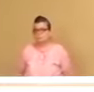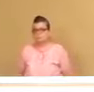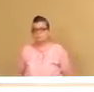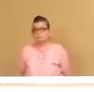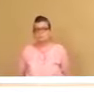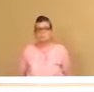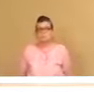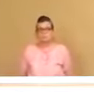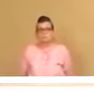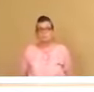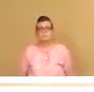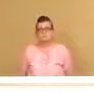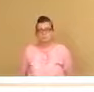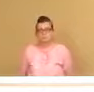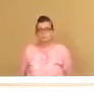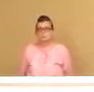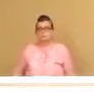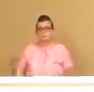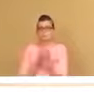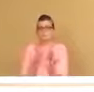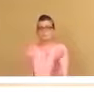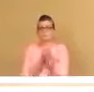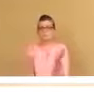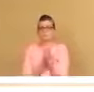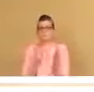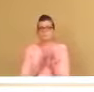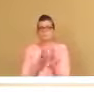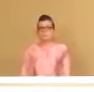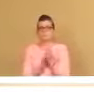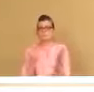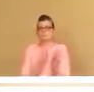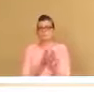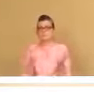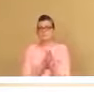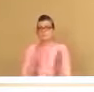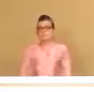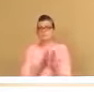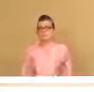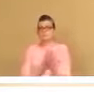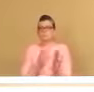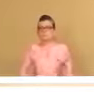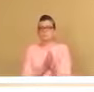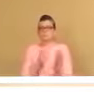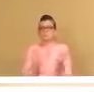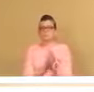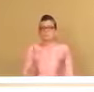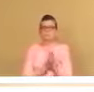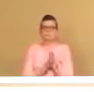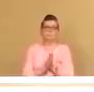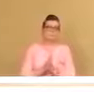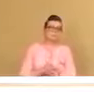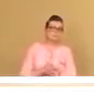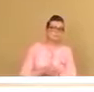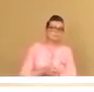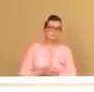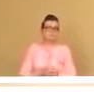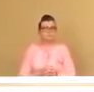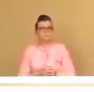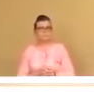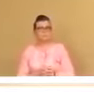I'm going to make you fishers of men. You're not going to fish the same. Well, you're going to still fish, but you're going to fish for a different species."